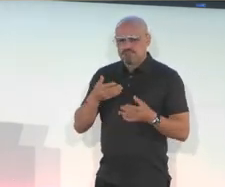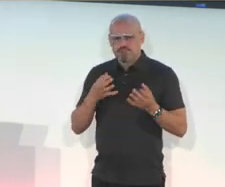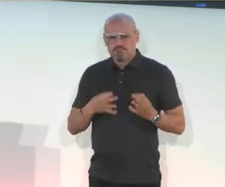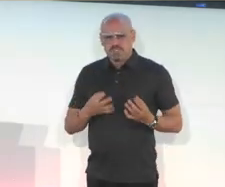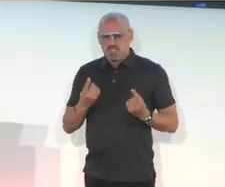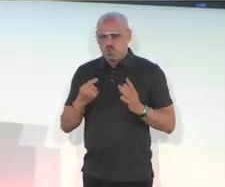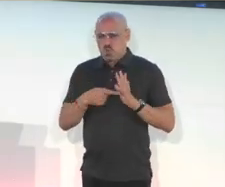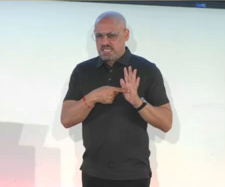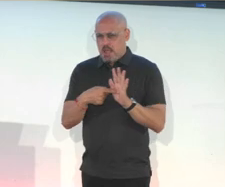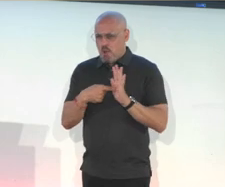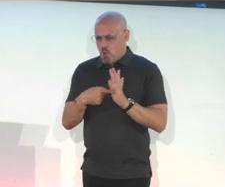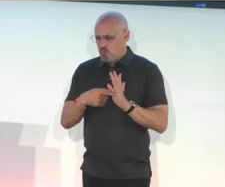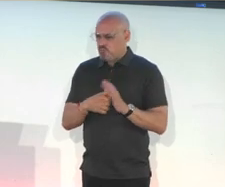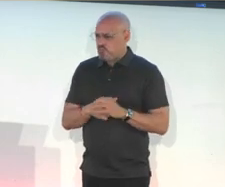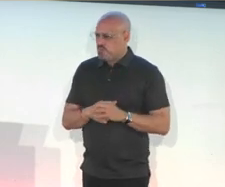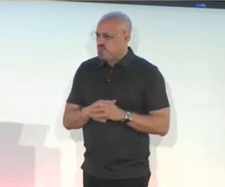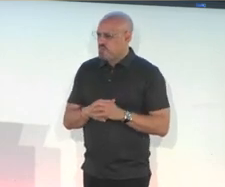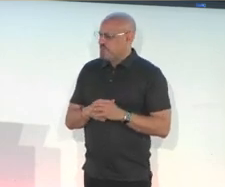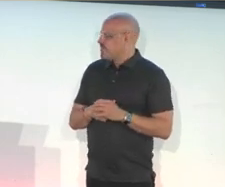do a demo of it.